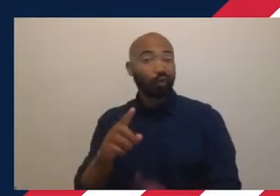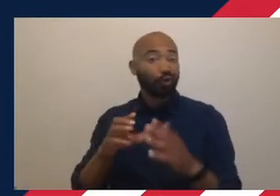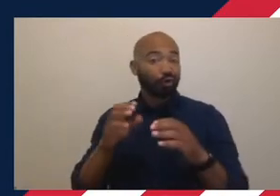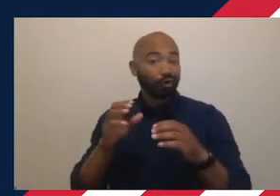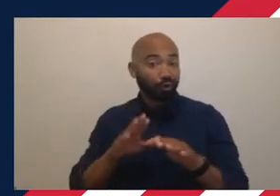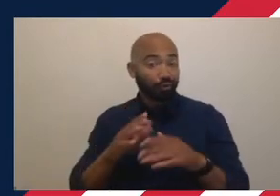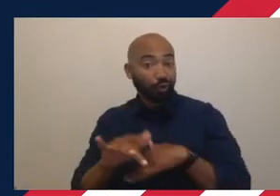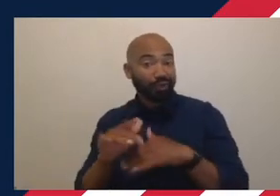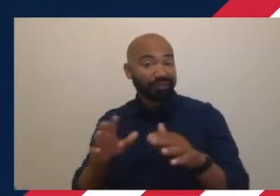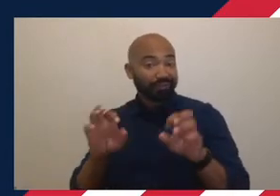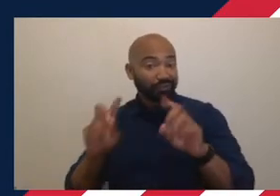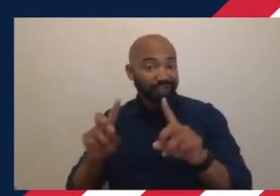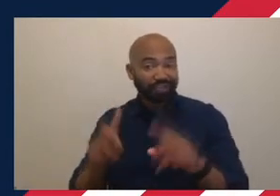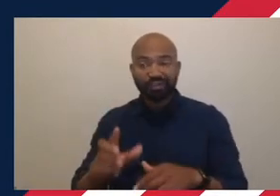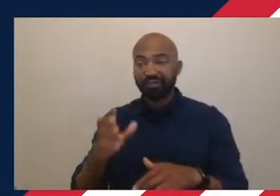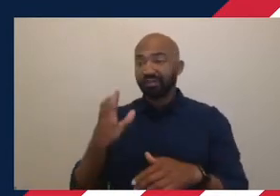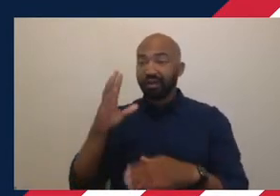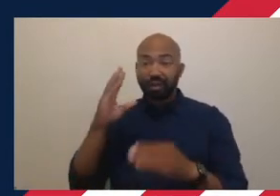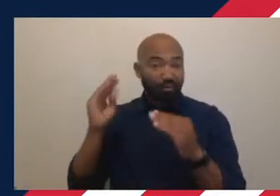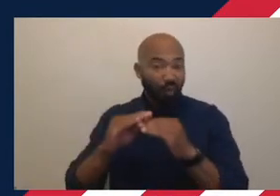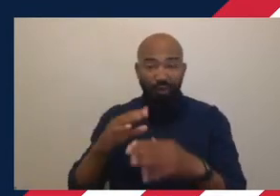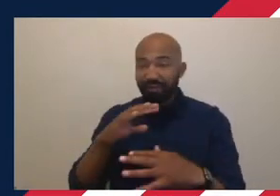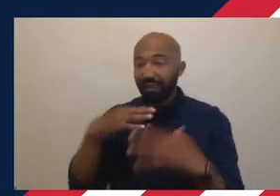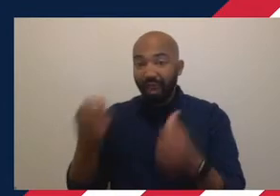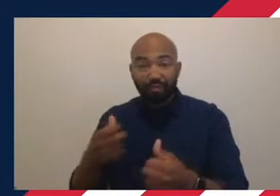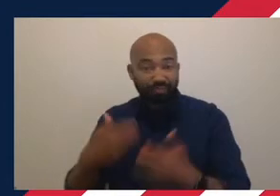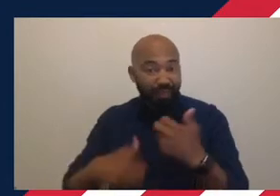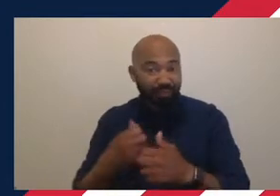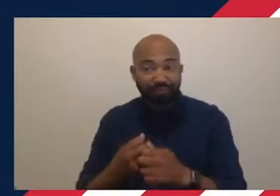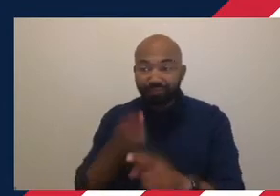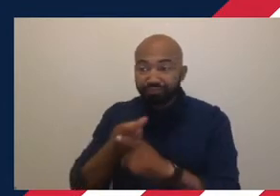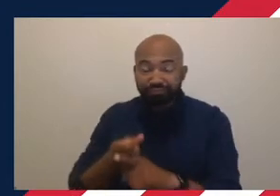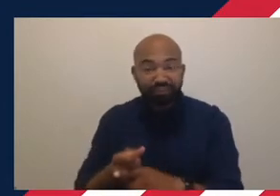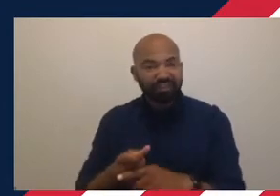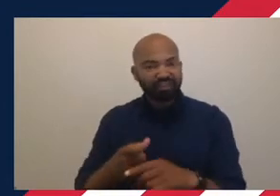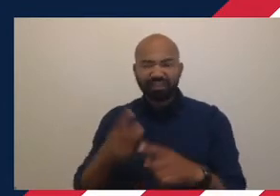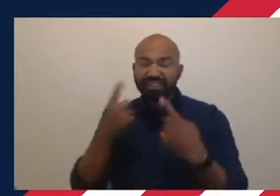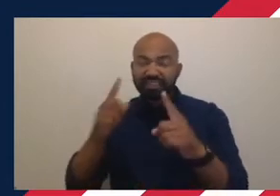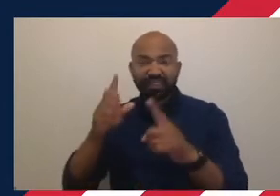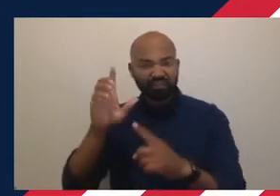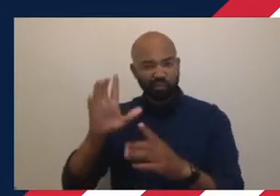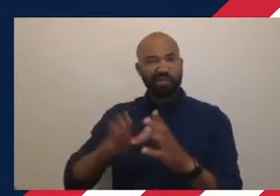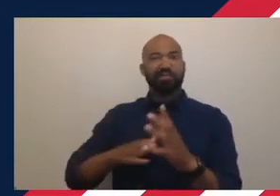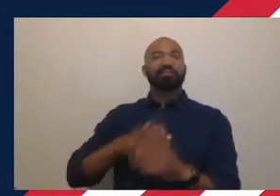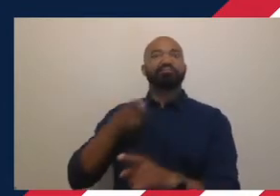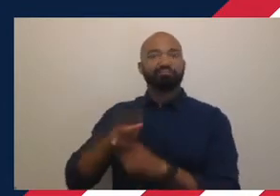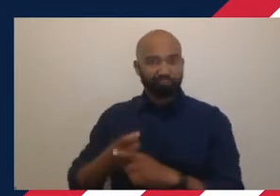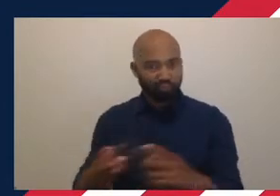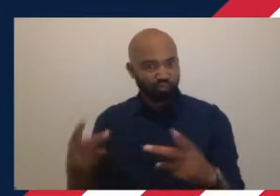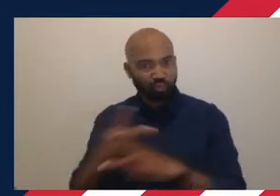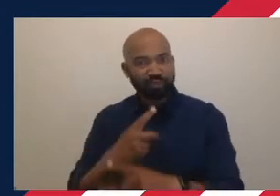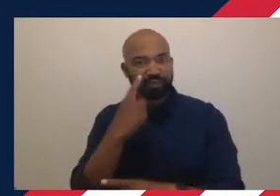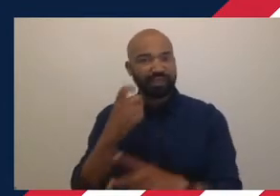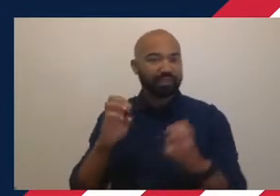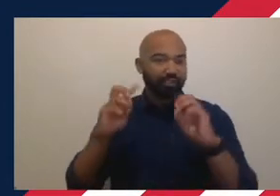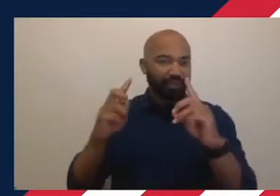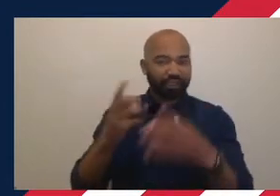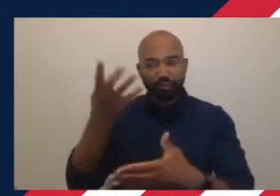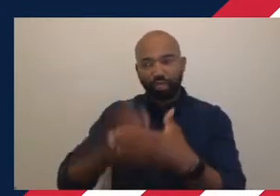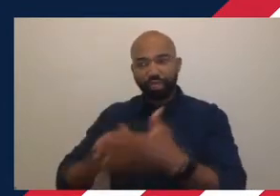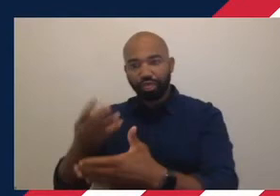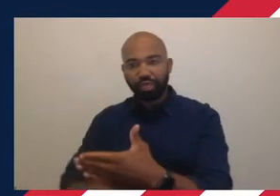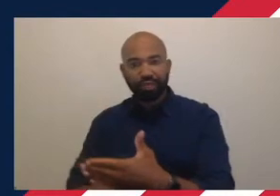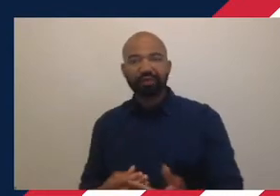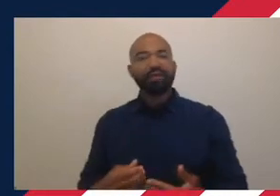further widen disparities in really their success because of education gaps. So it is multiplicative, it